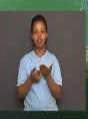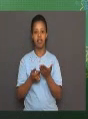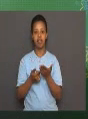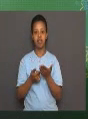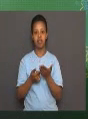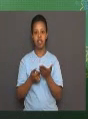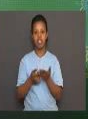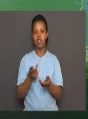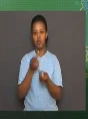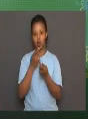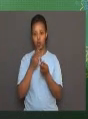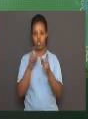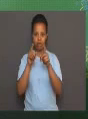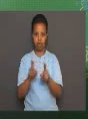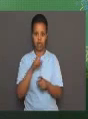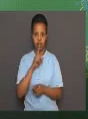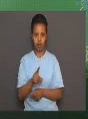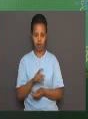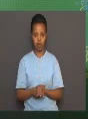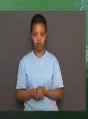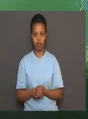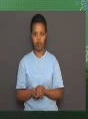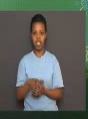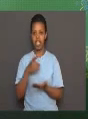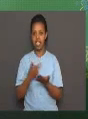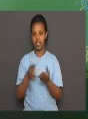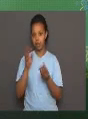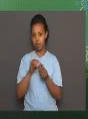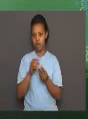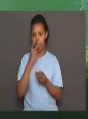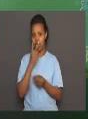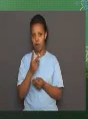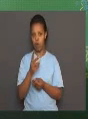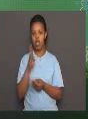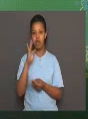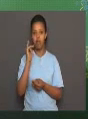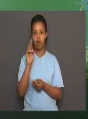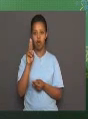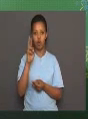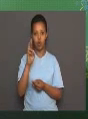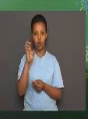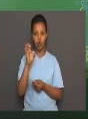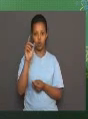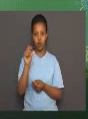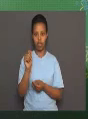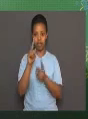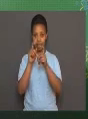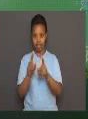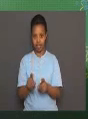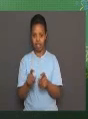for proteins. We studied the Biuret test, which